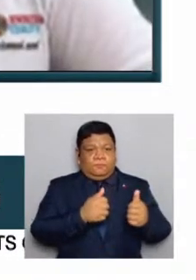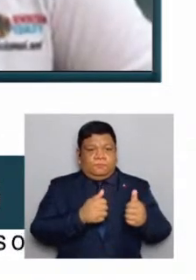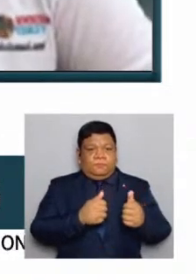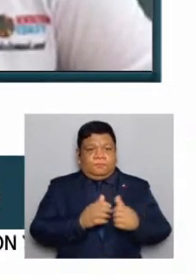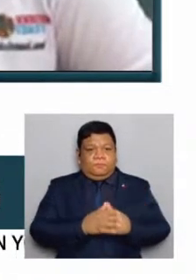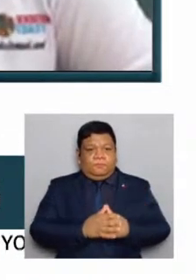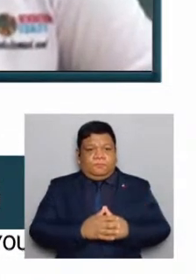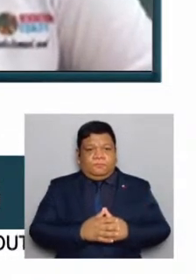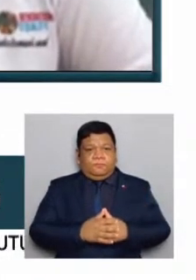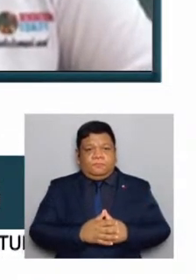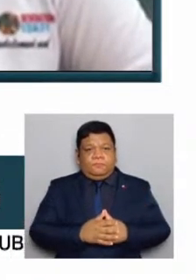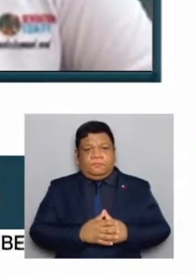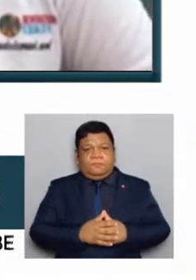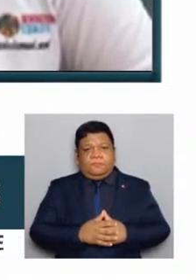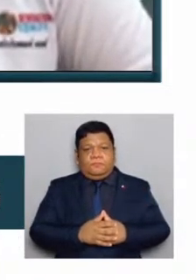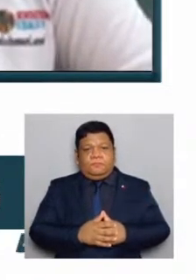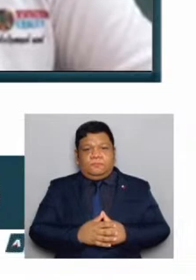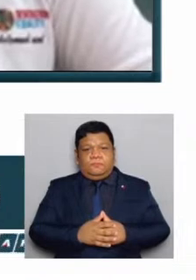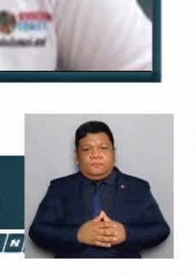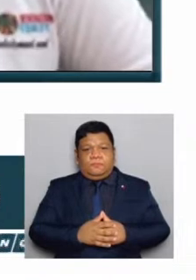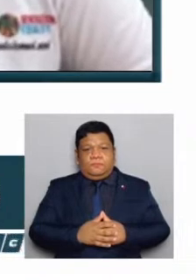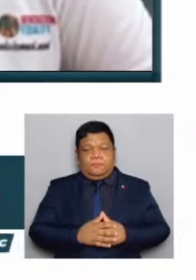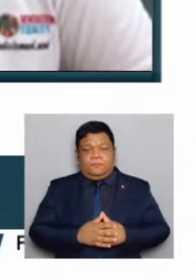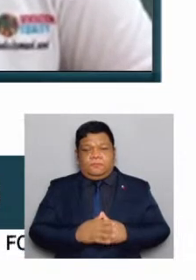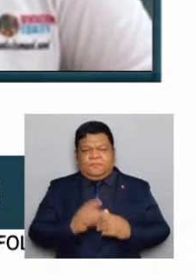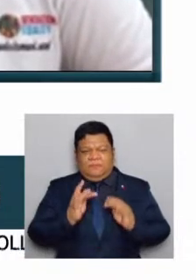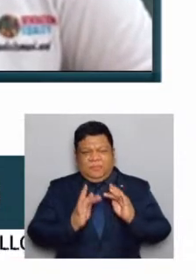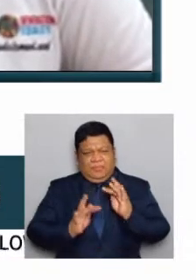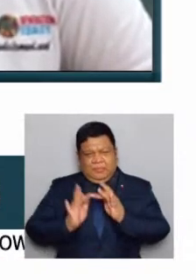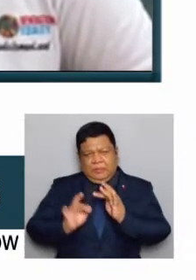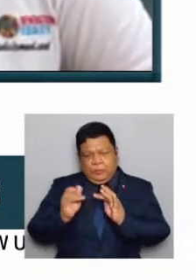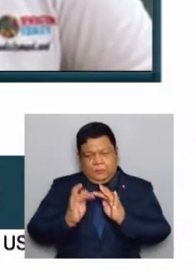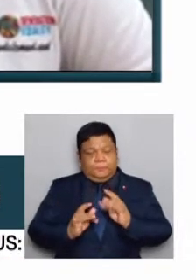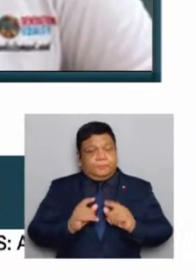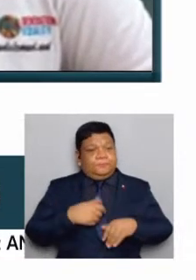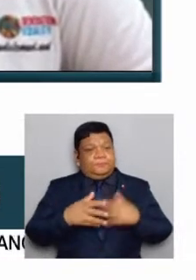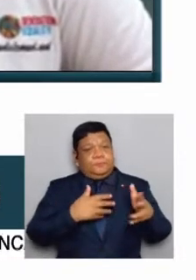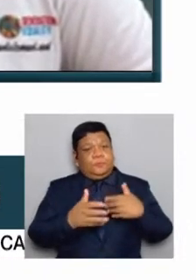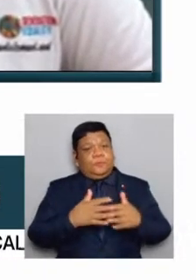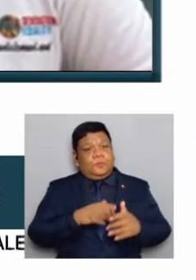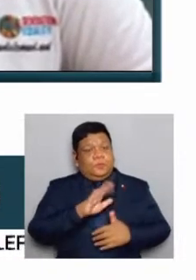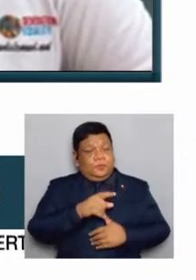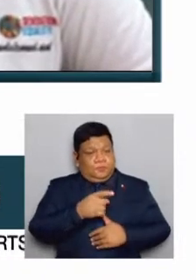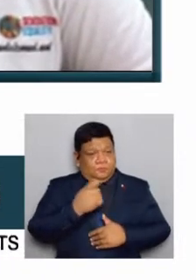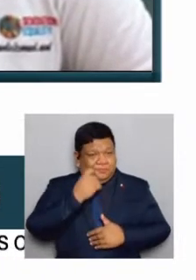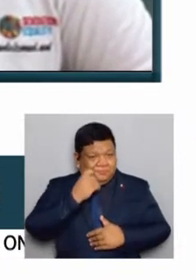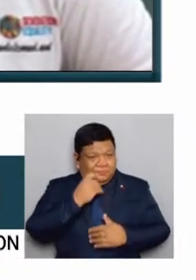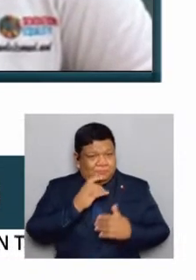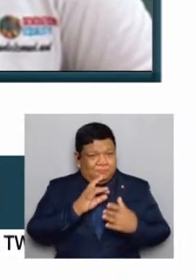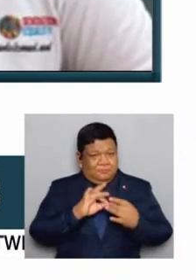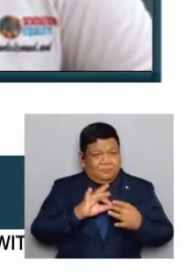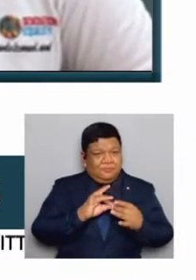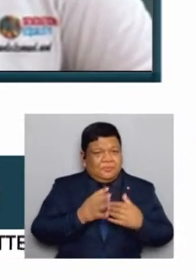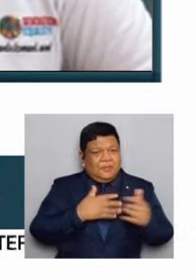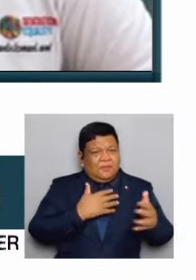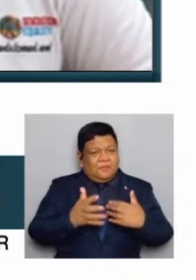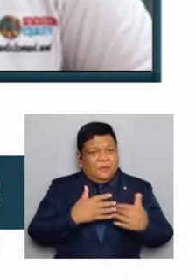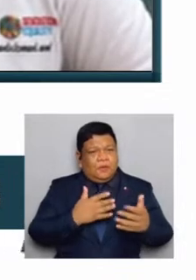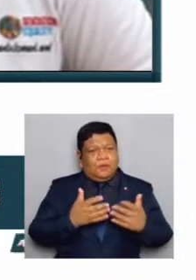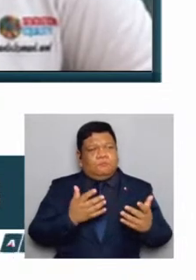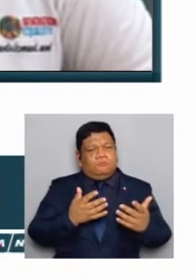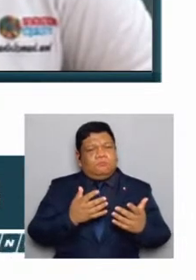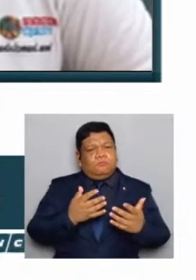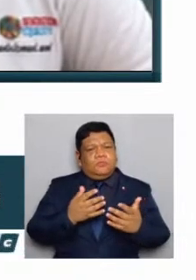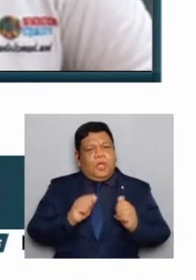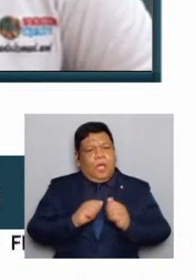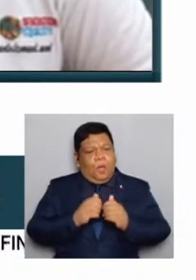Yes, Carmina, sorry. You're breaking up a bit. Yeah, so even the simple energizing a community,